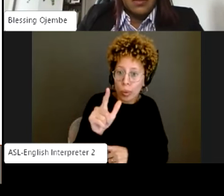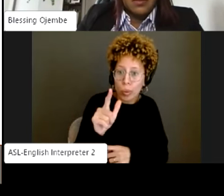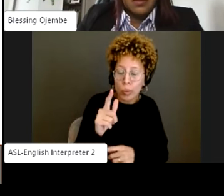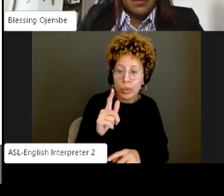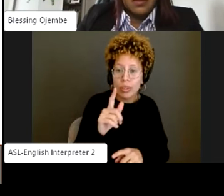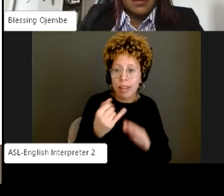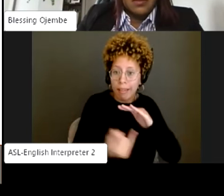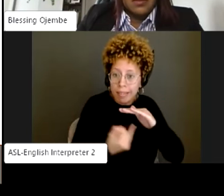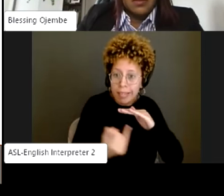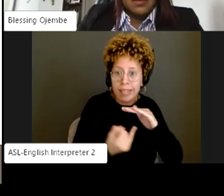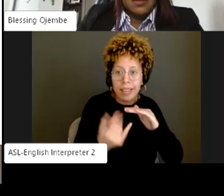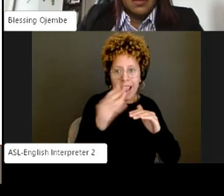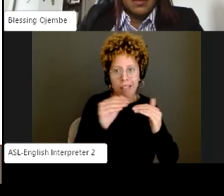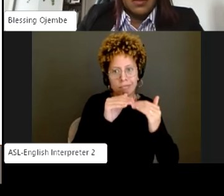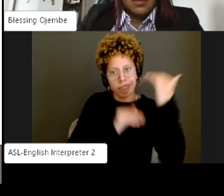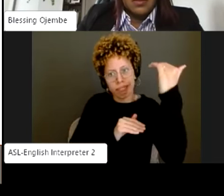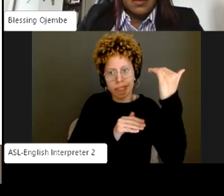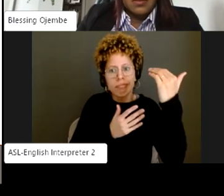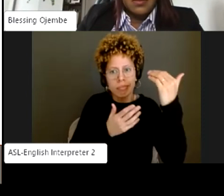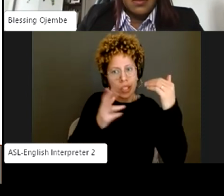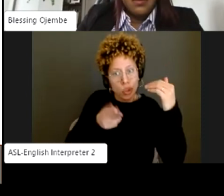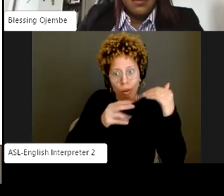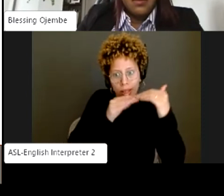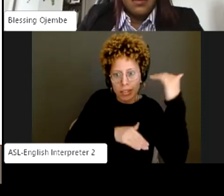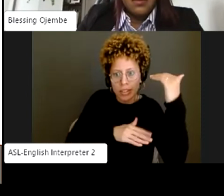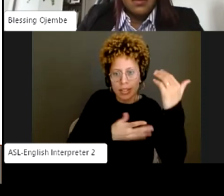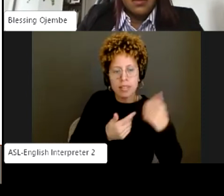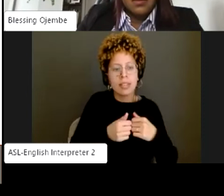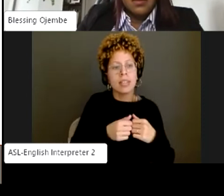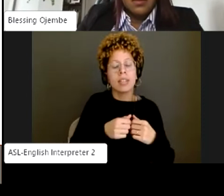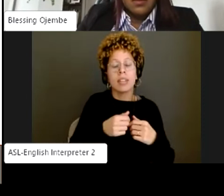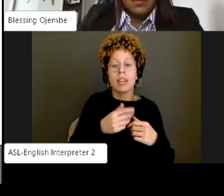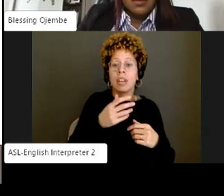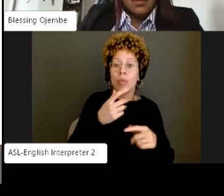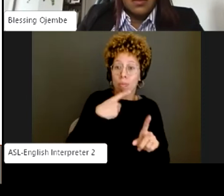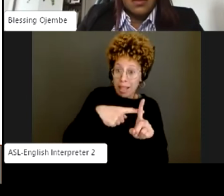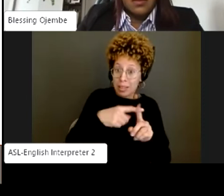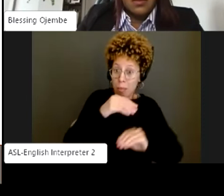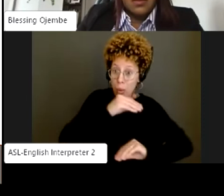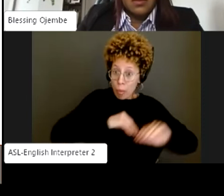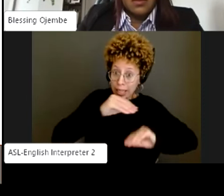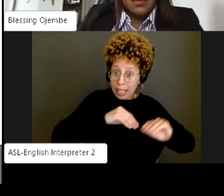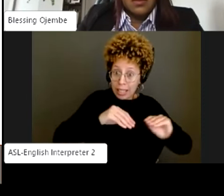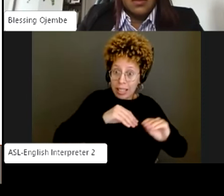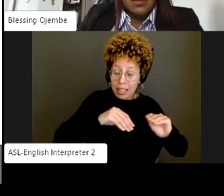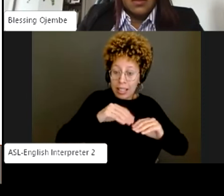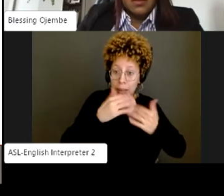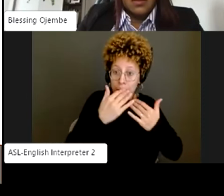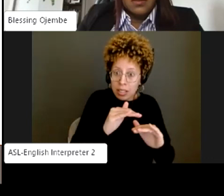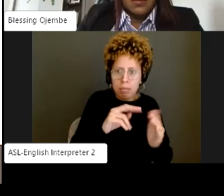and historical injustice. And because they have mobility limitations, it can make them vulnerable to